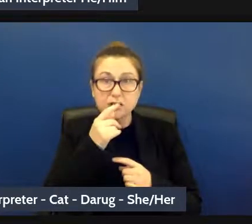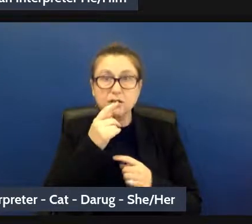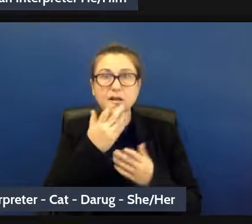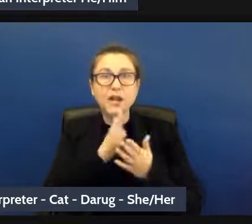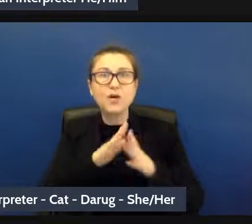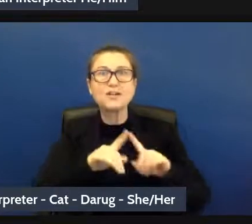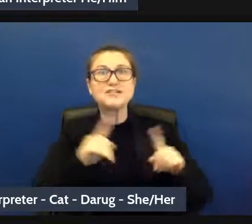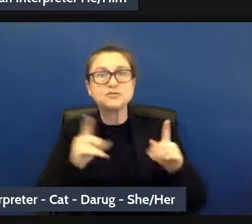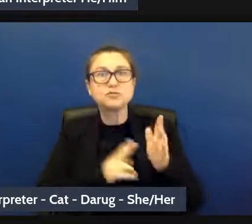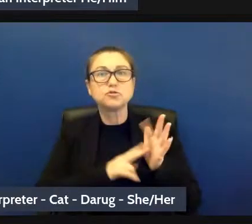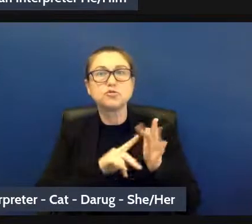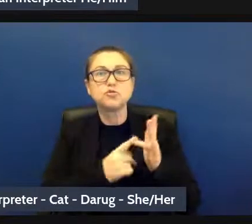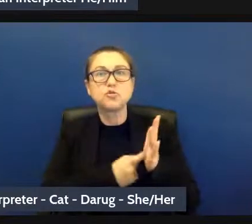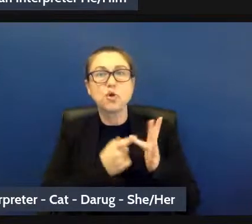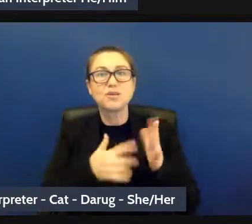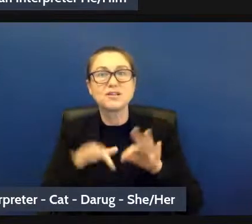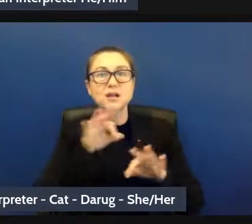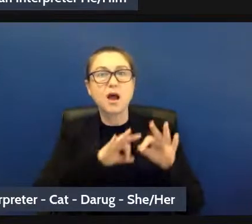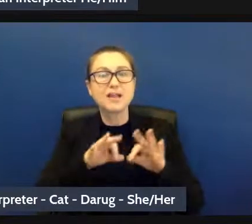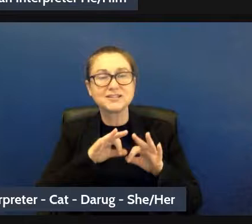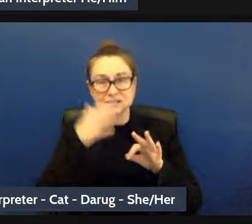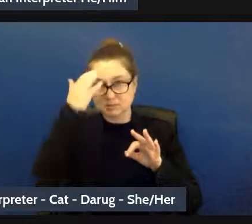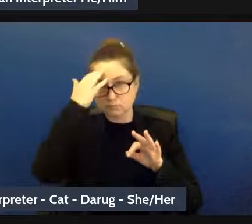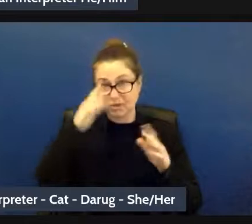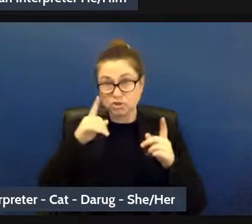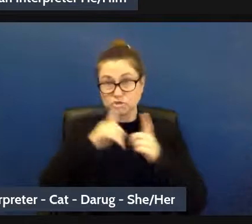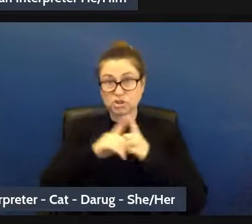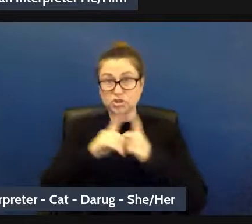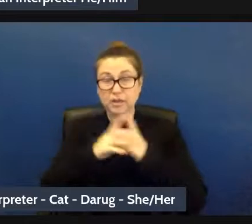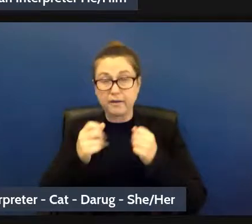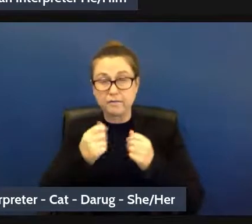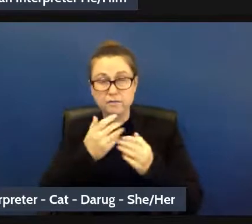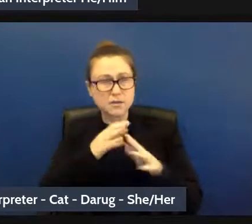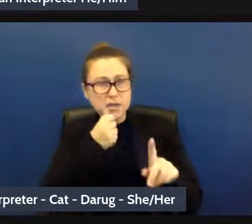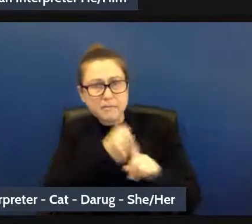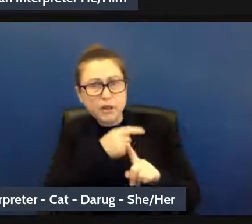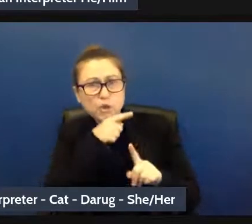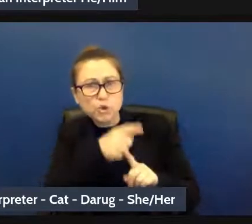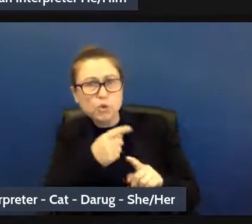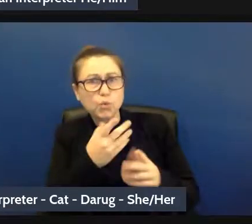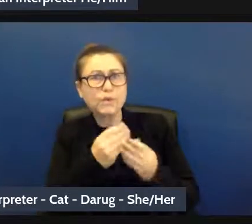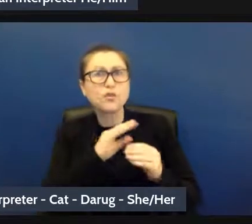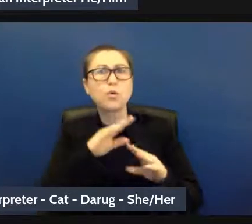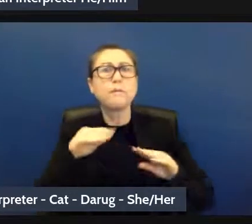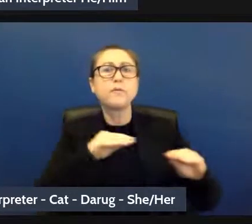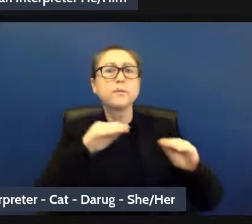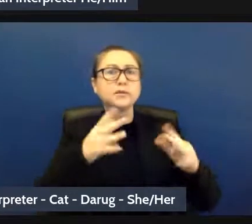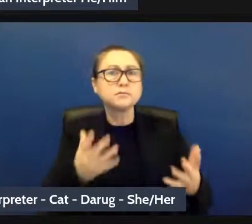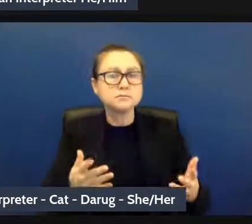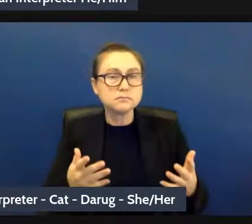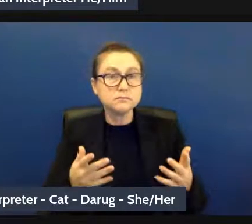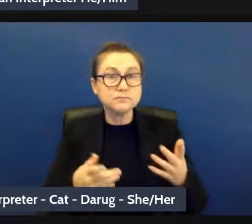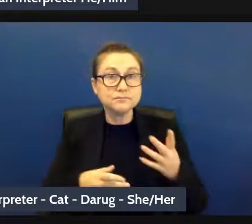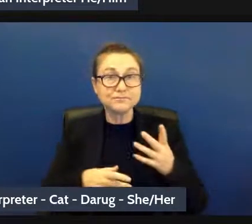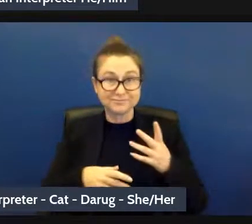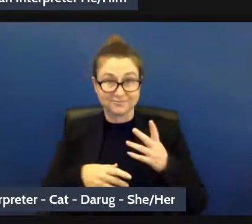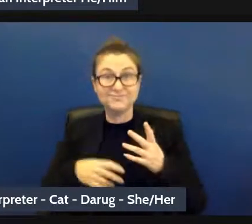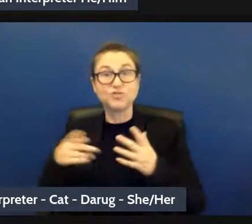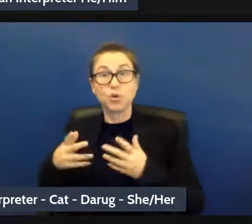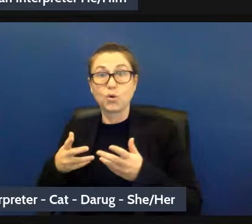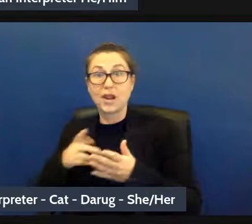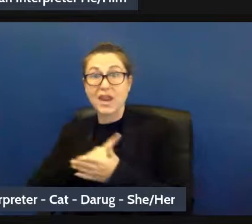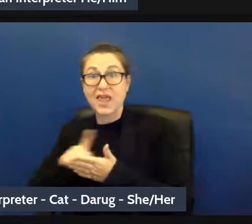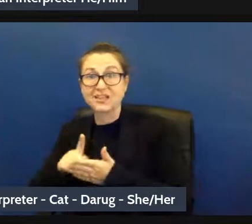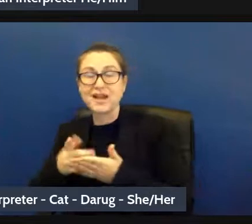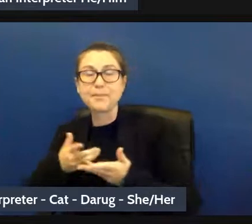neuroscience changes in the brain actually affect things for you as a person moving around. So when there's half an hour to chat in a chat room